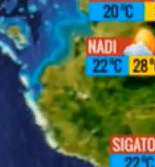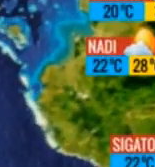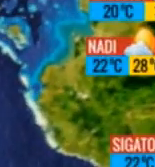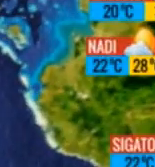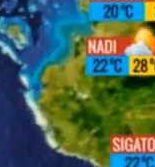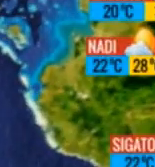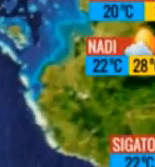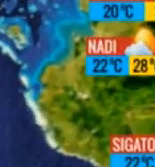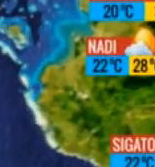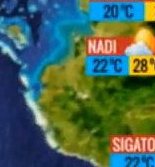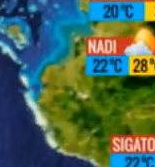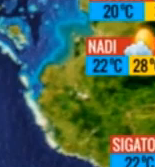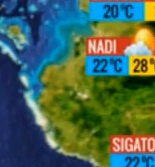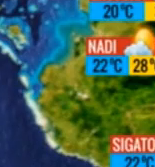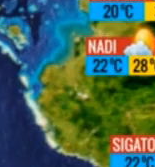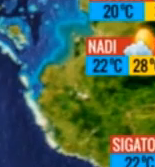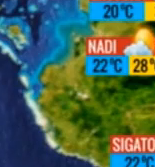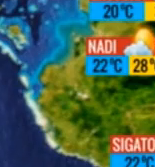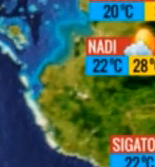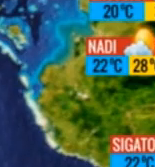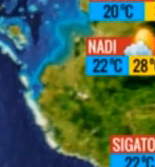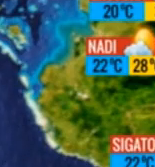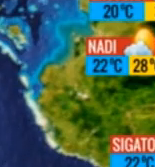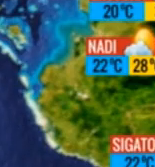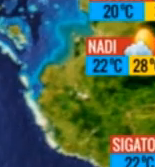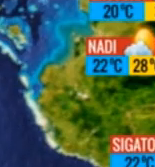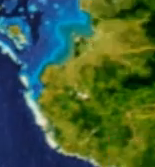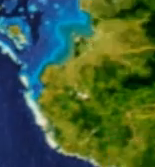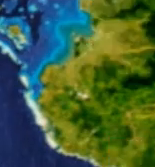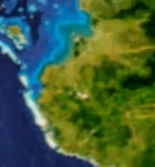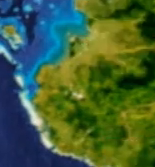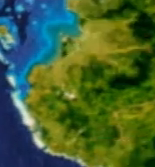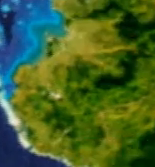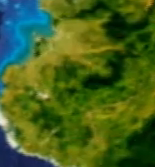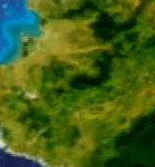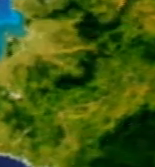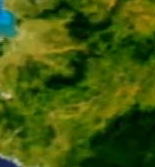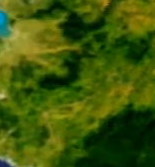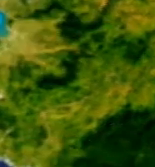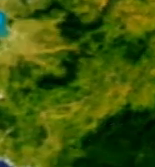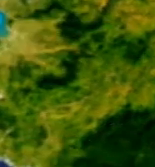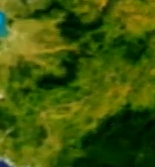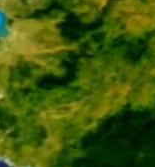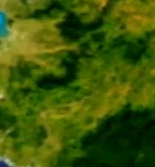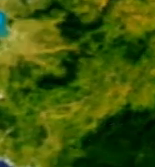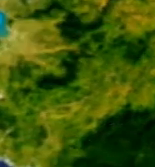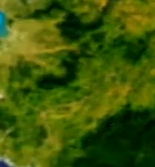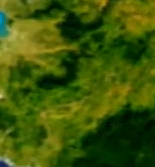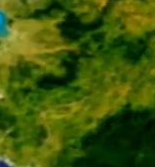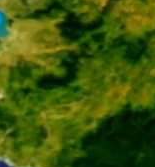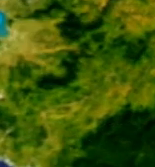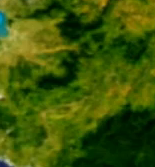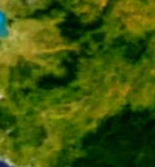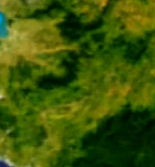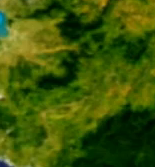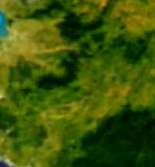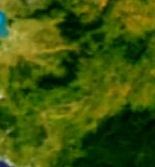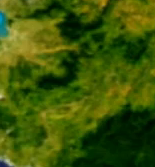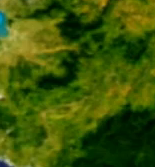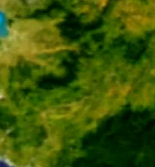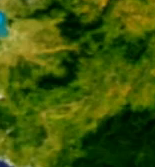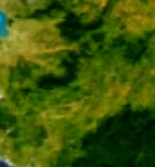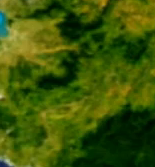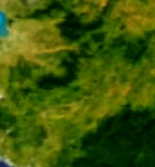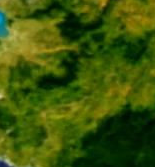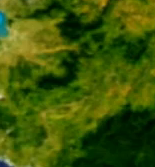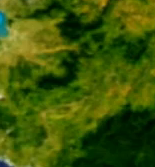lower clouds with nice cool temperatures. Rain is hovering through. Eastwards from Peck Harbour to Suva, rain